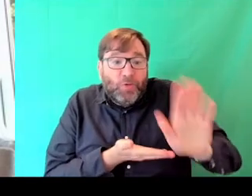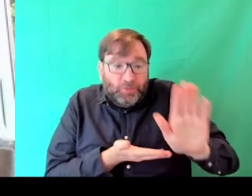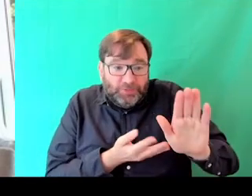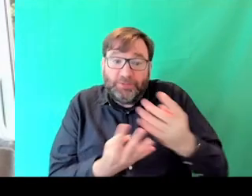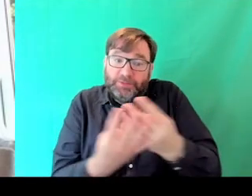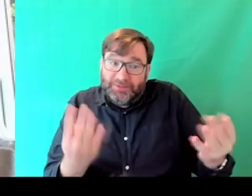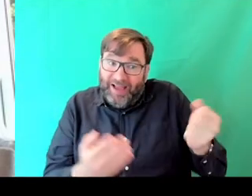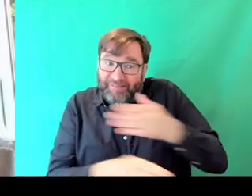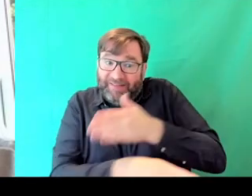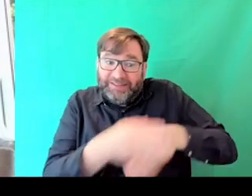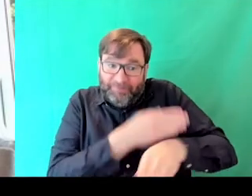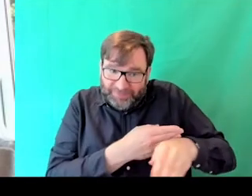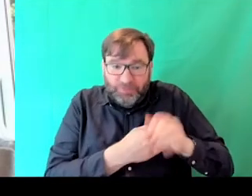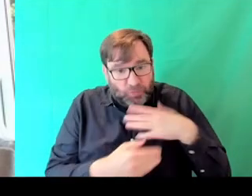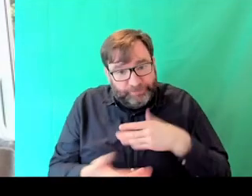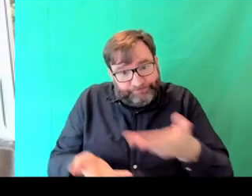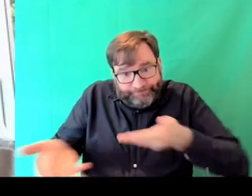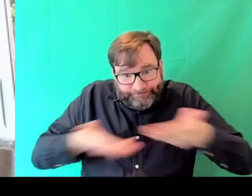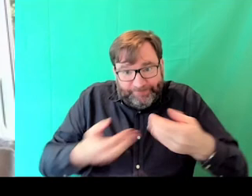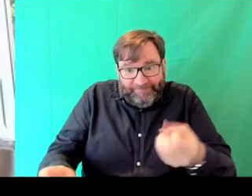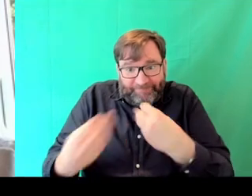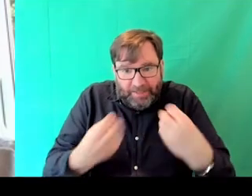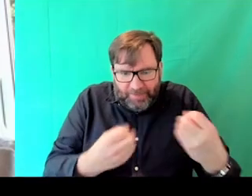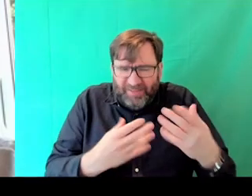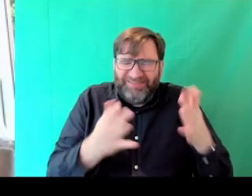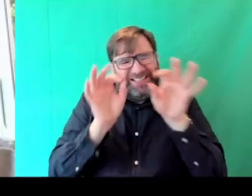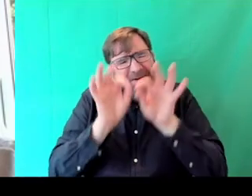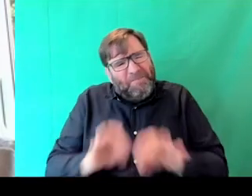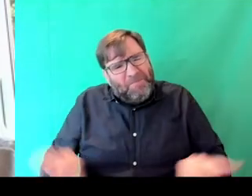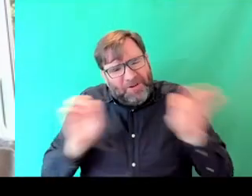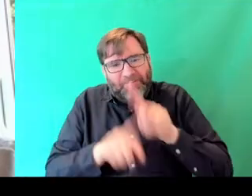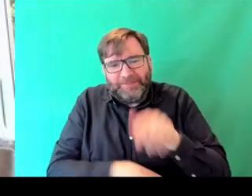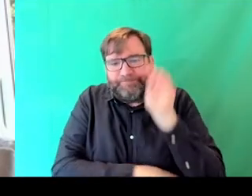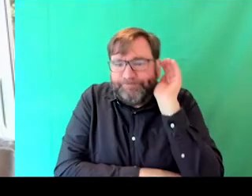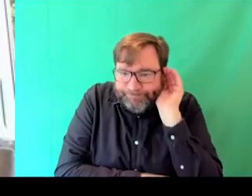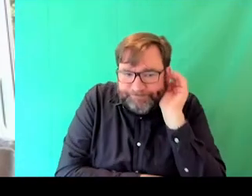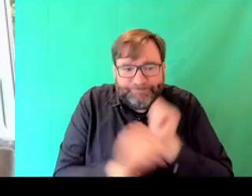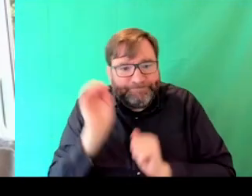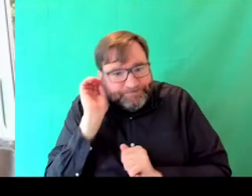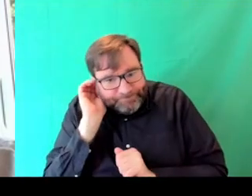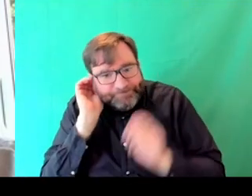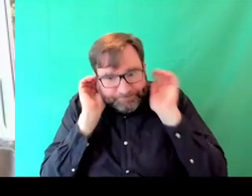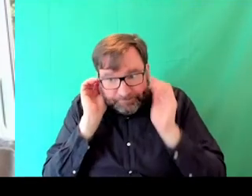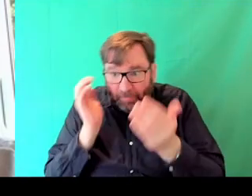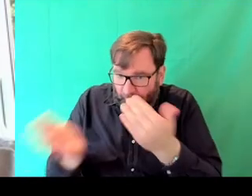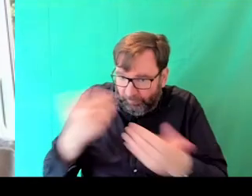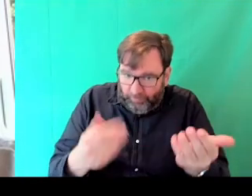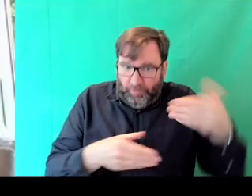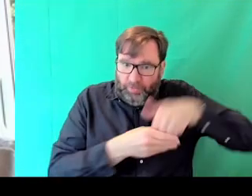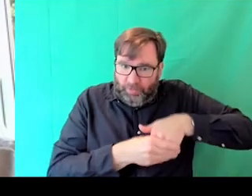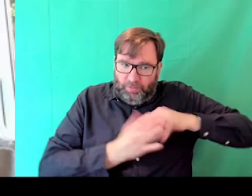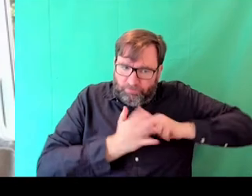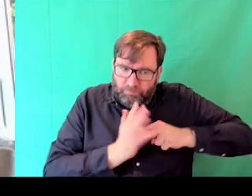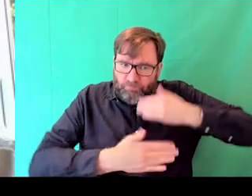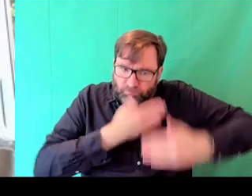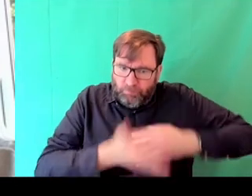not necessarily work for those audiences. So engage with empathy and make sure you listen and you're open to that feedback